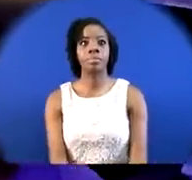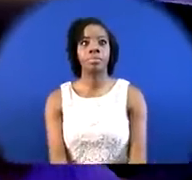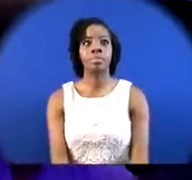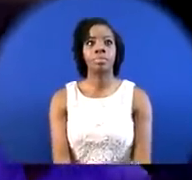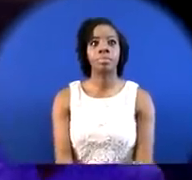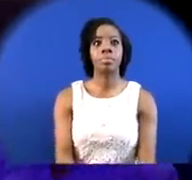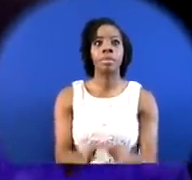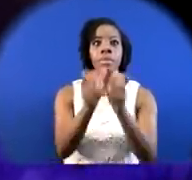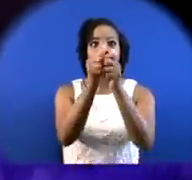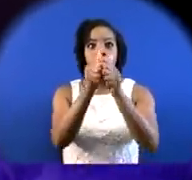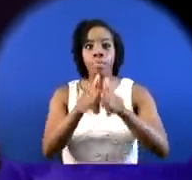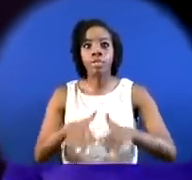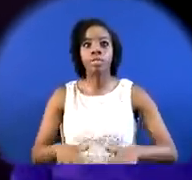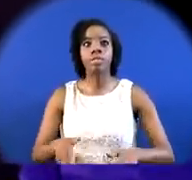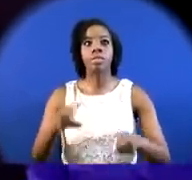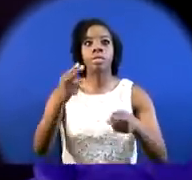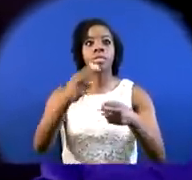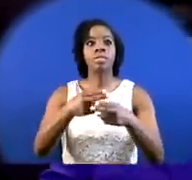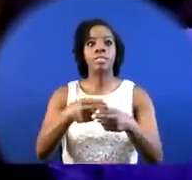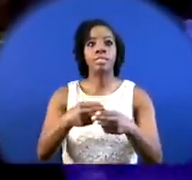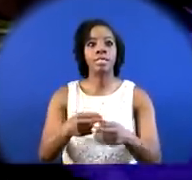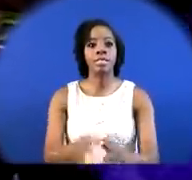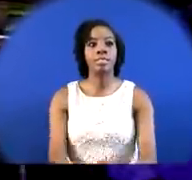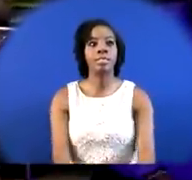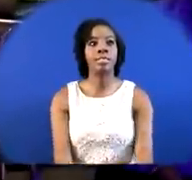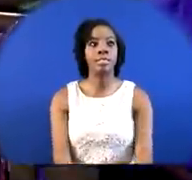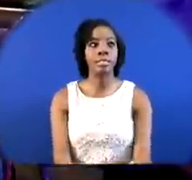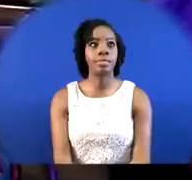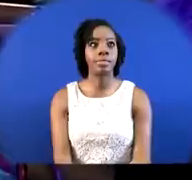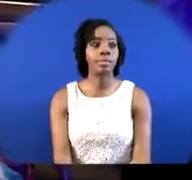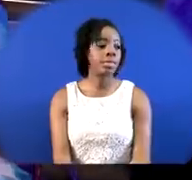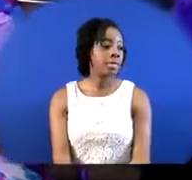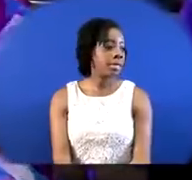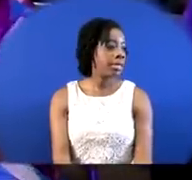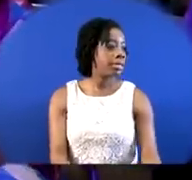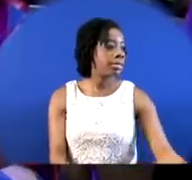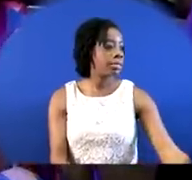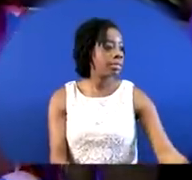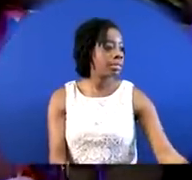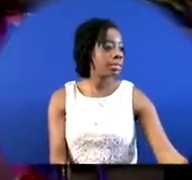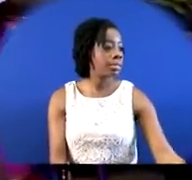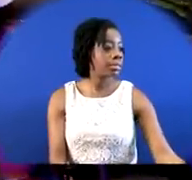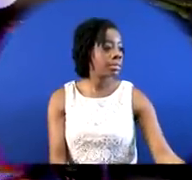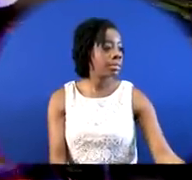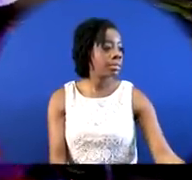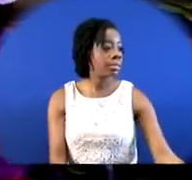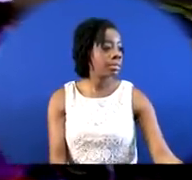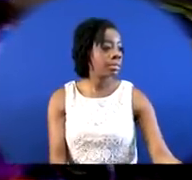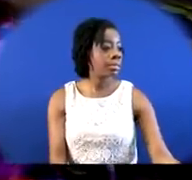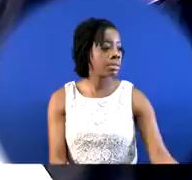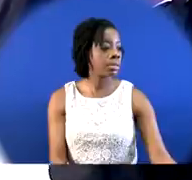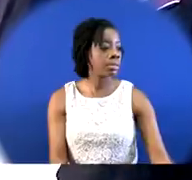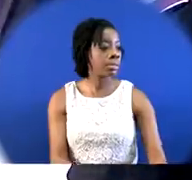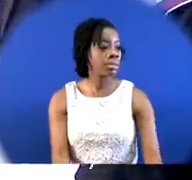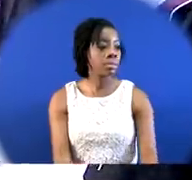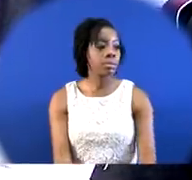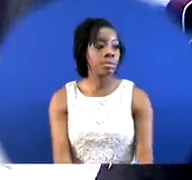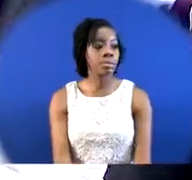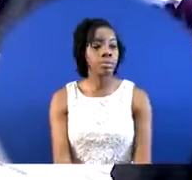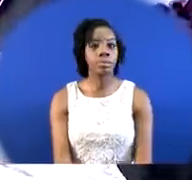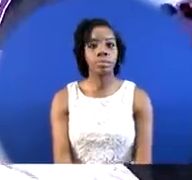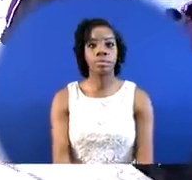Blessed be the name. Amen. Listen, if this is your very first time,